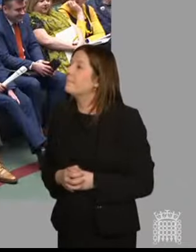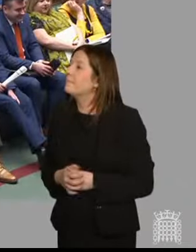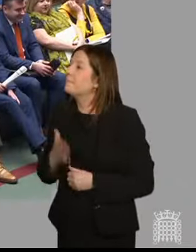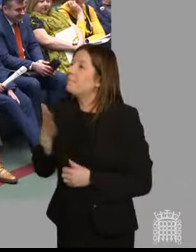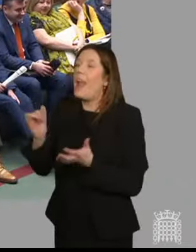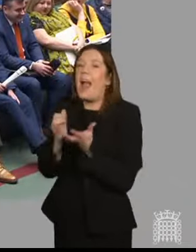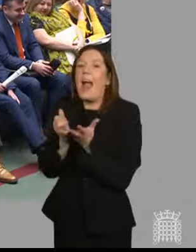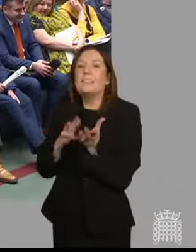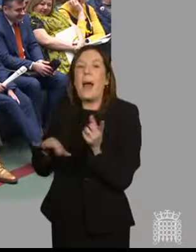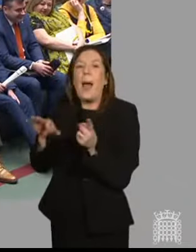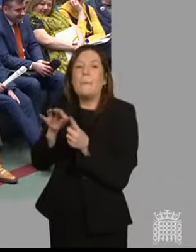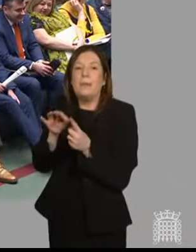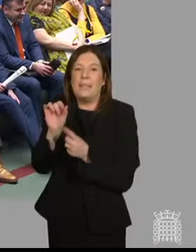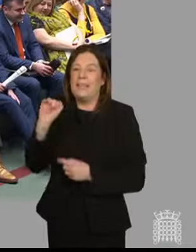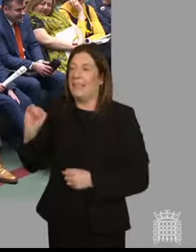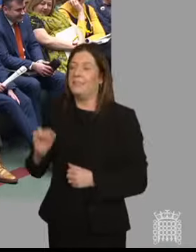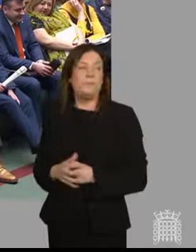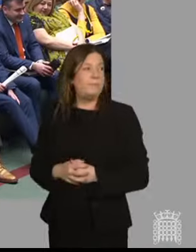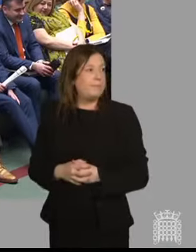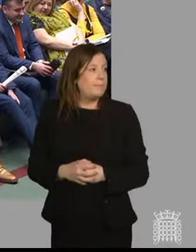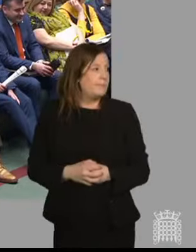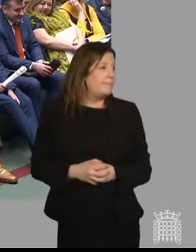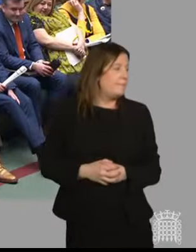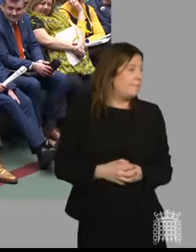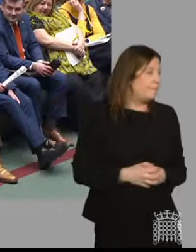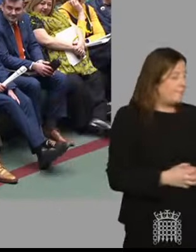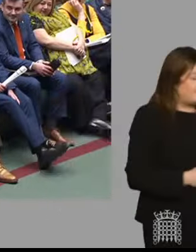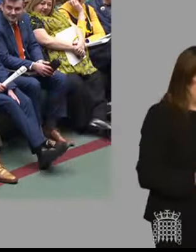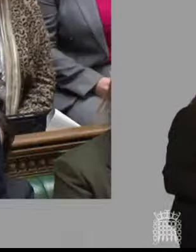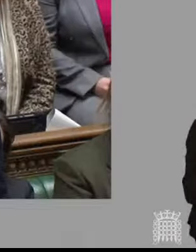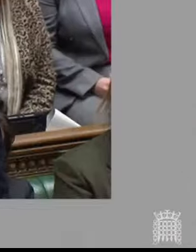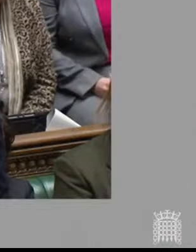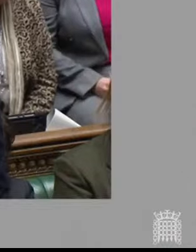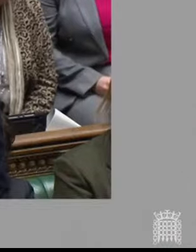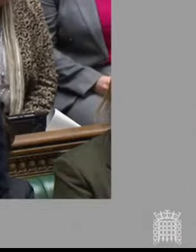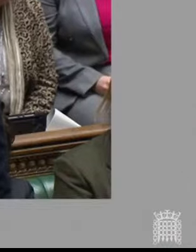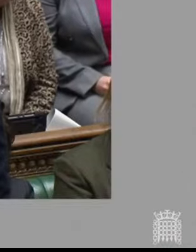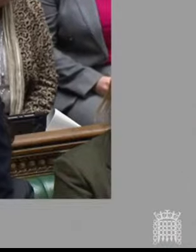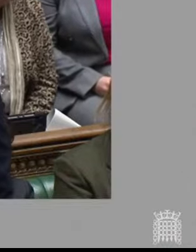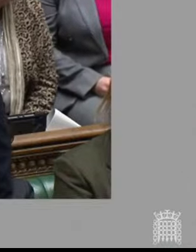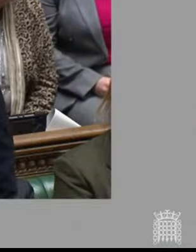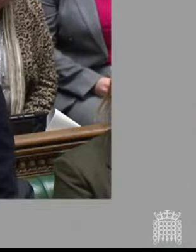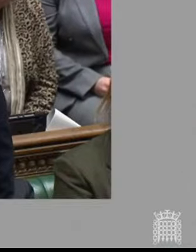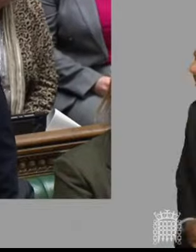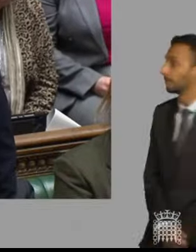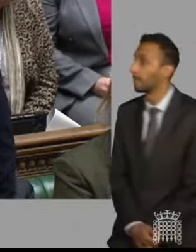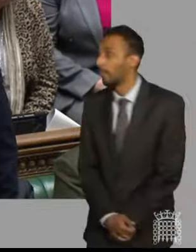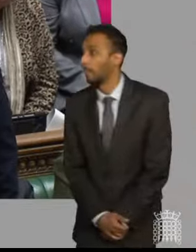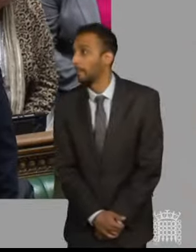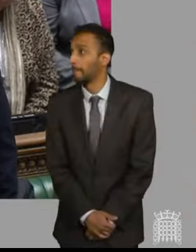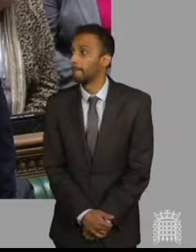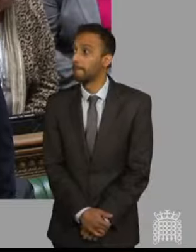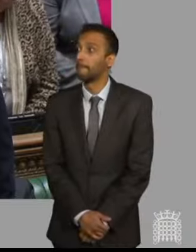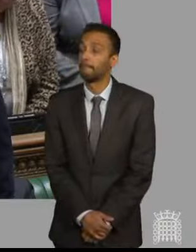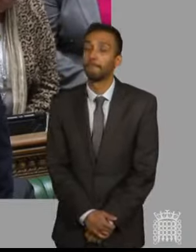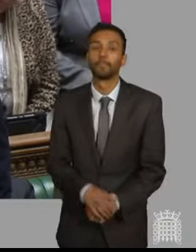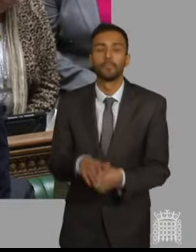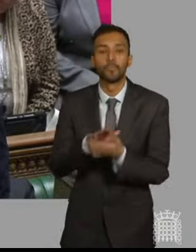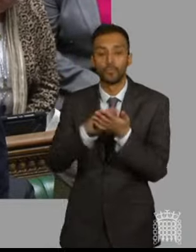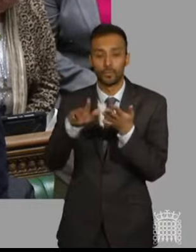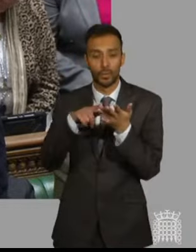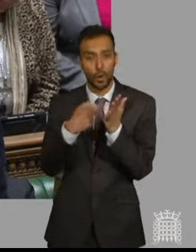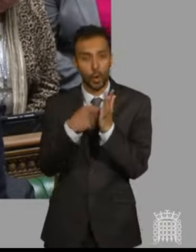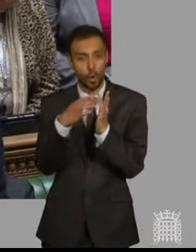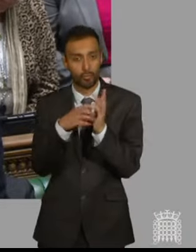Mr. Speaker, a Horizon system introduced by Tony Blair, the former Labour Party leader and of course now a Knight's